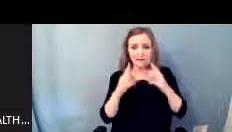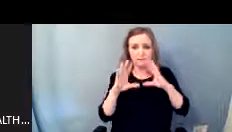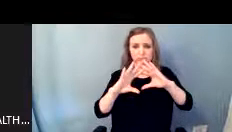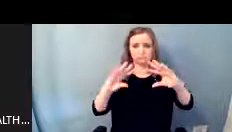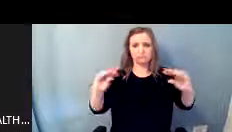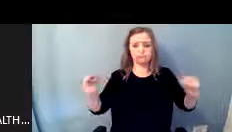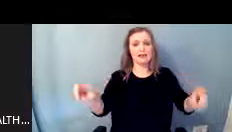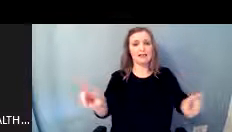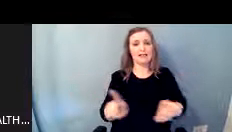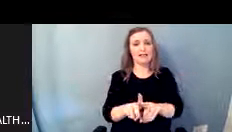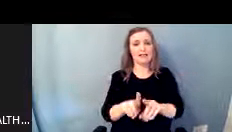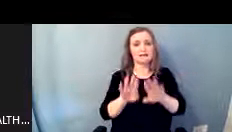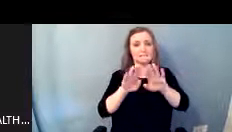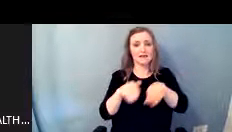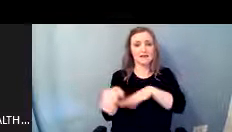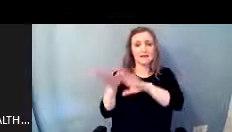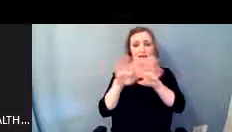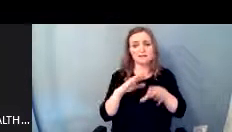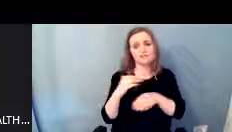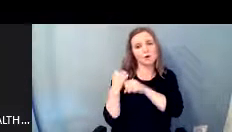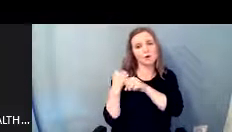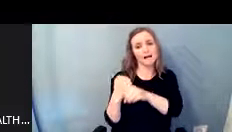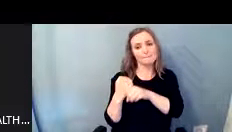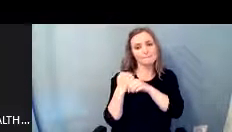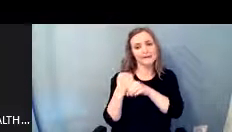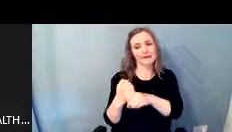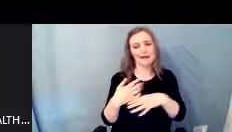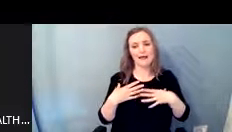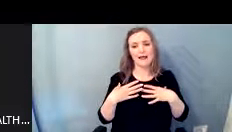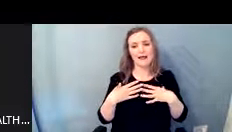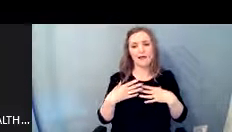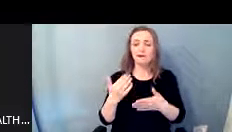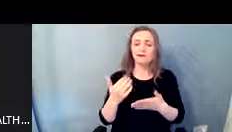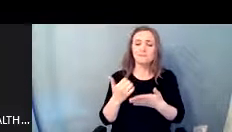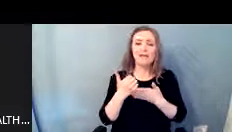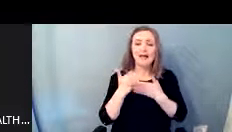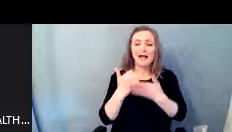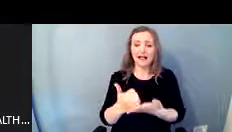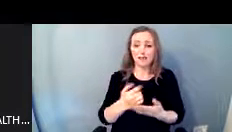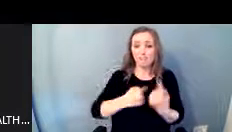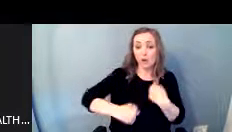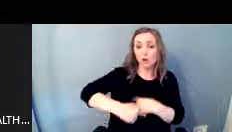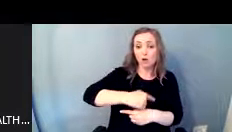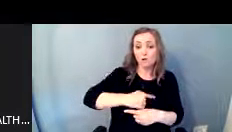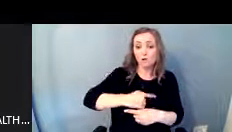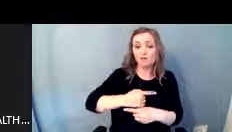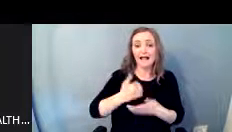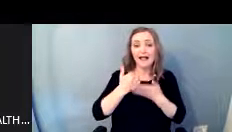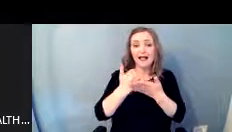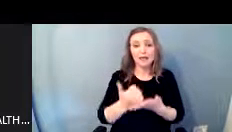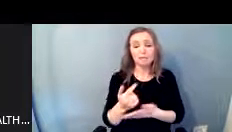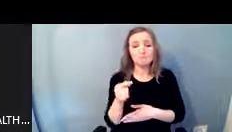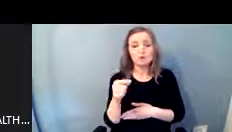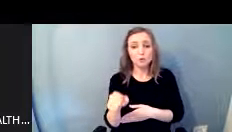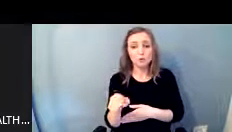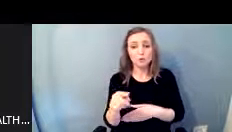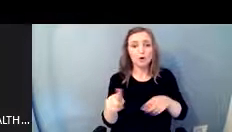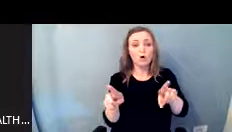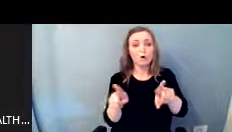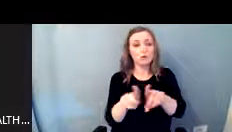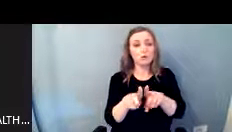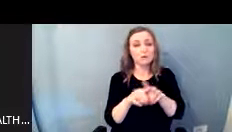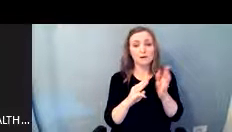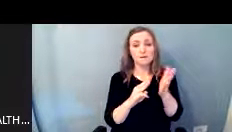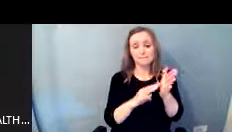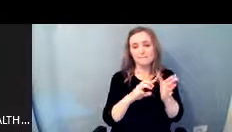Us to Help You, as well as work done by Macmillan, to ensure that people understand that it